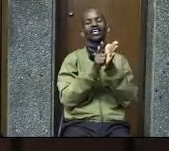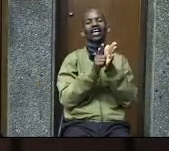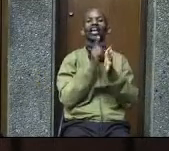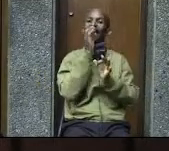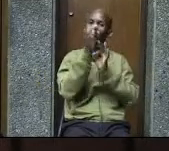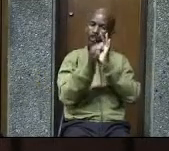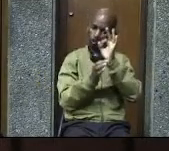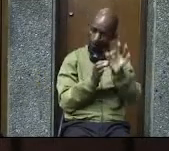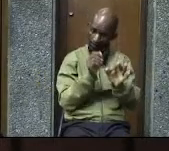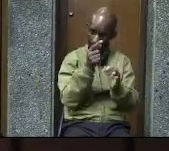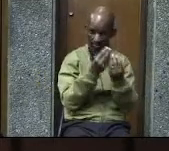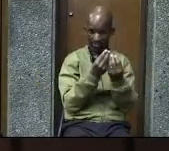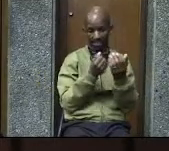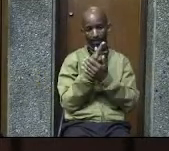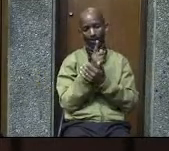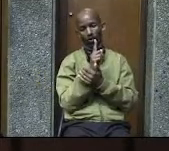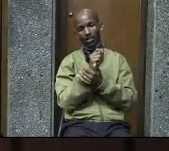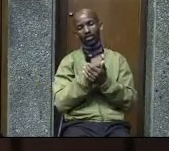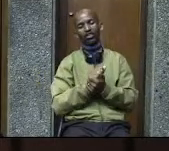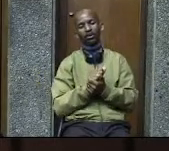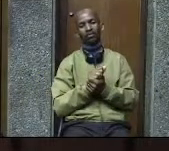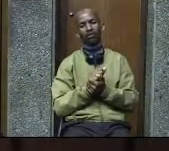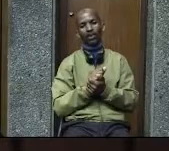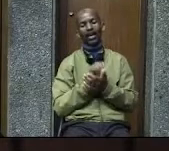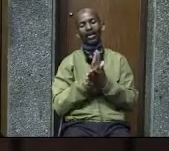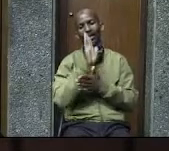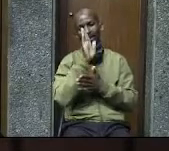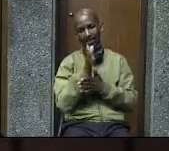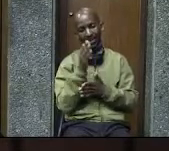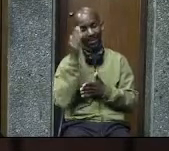di boxes ele hore ho tloetsa hala eng. And then